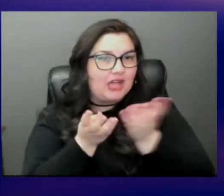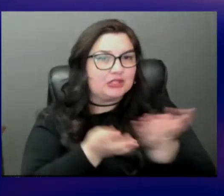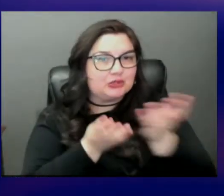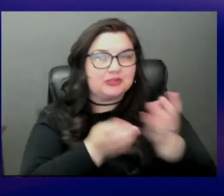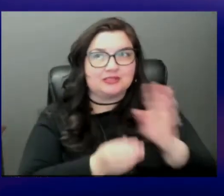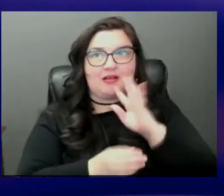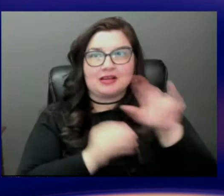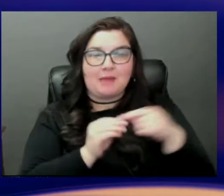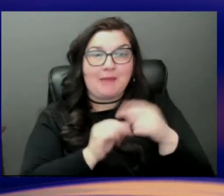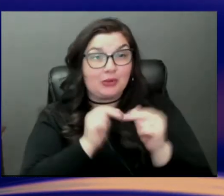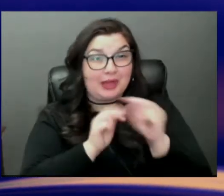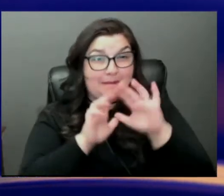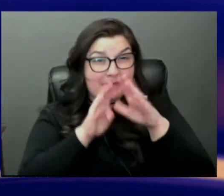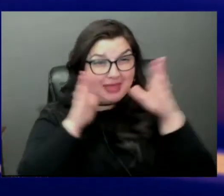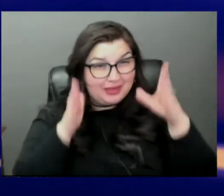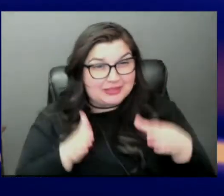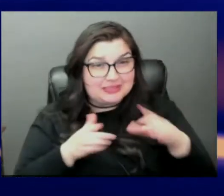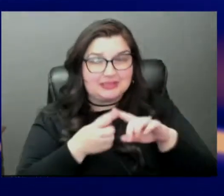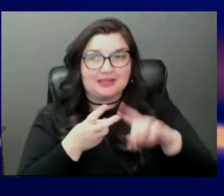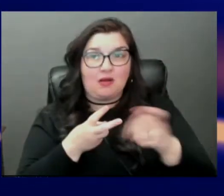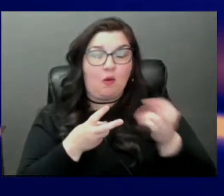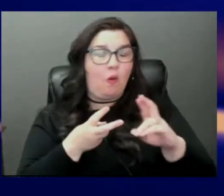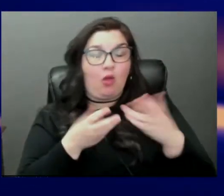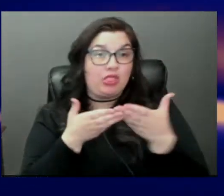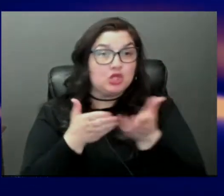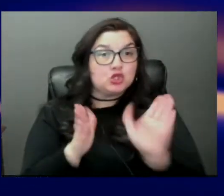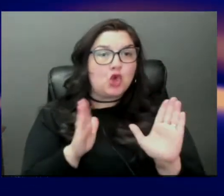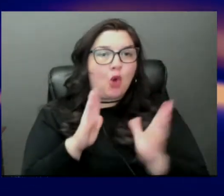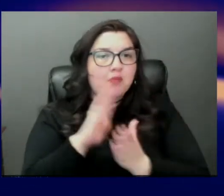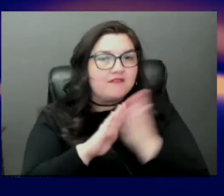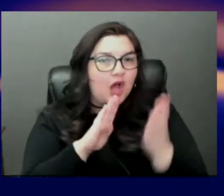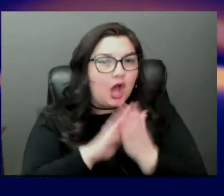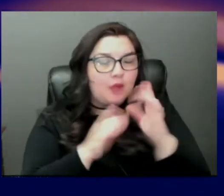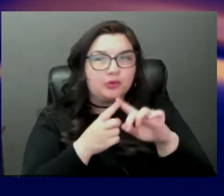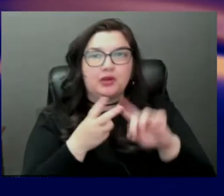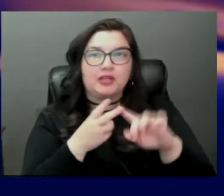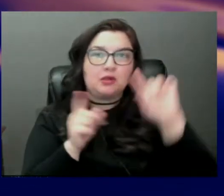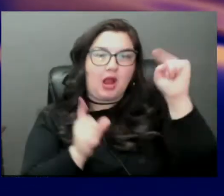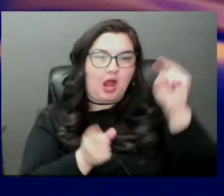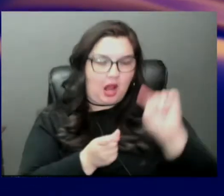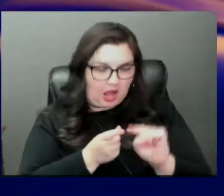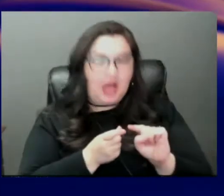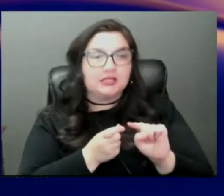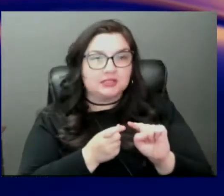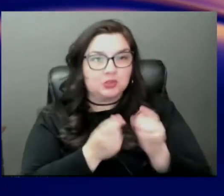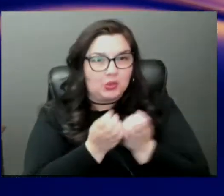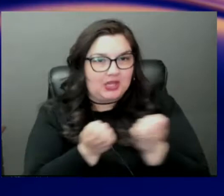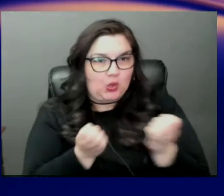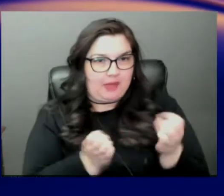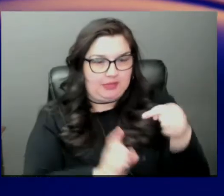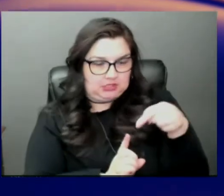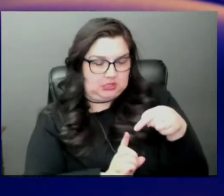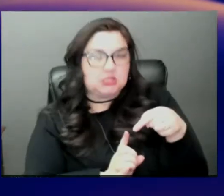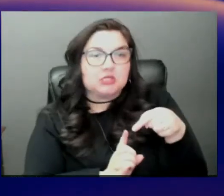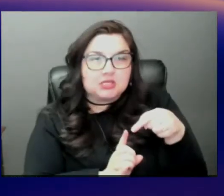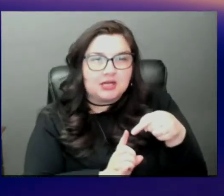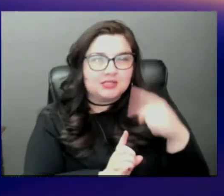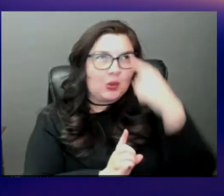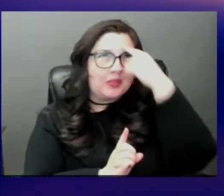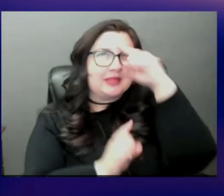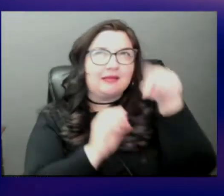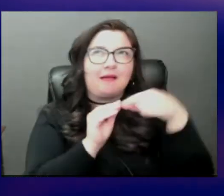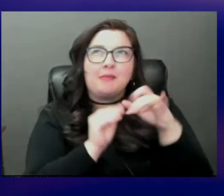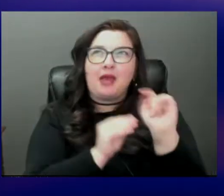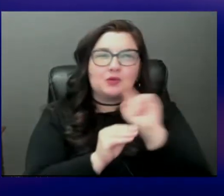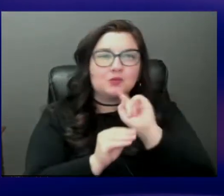be talking about the entire scope of operations, as well as down to a single piece of equipment. So if you think about it, there is a lot of